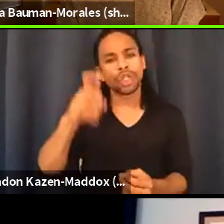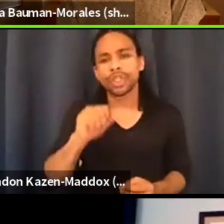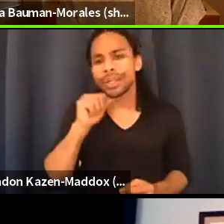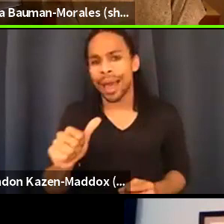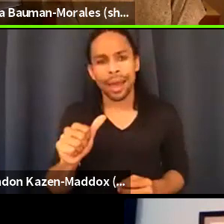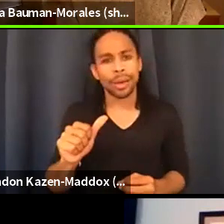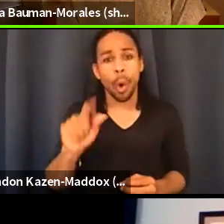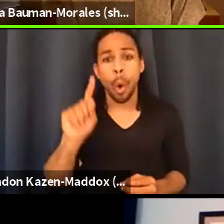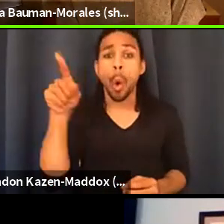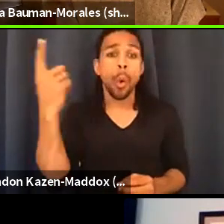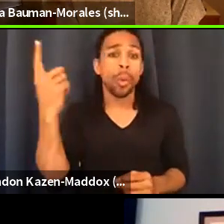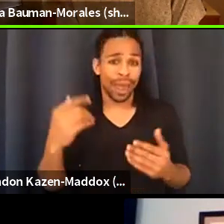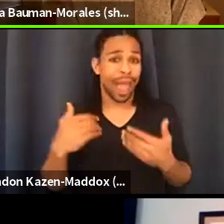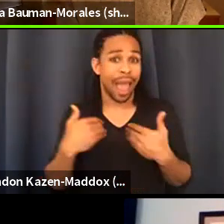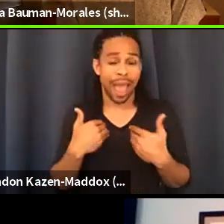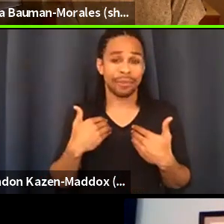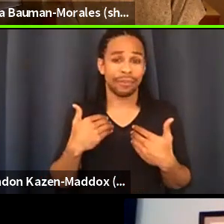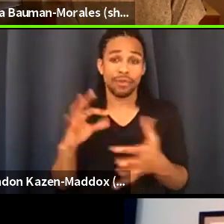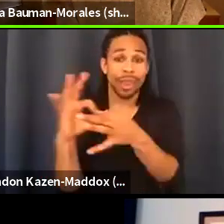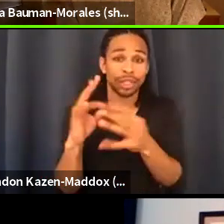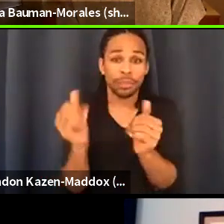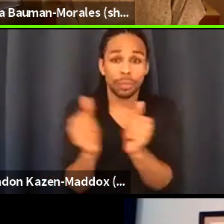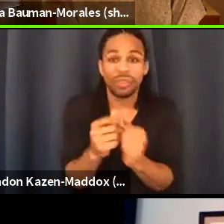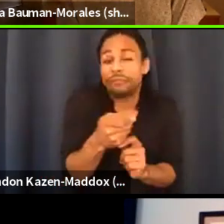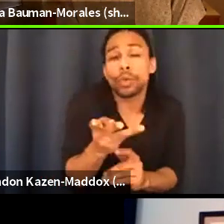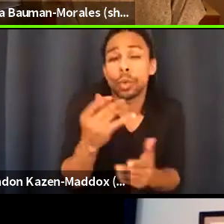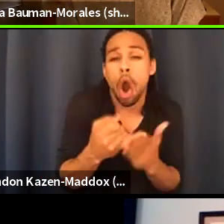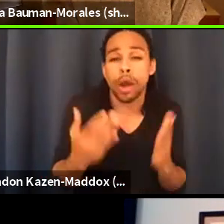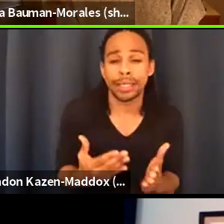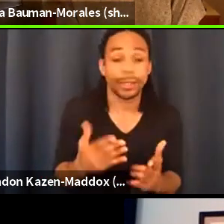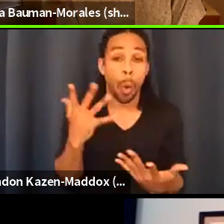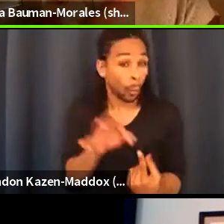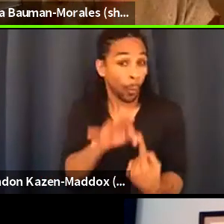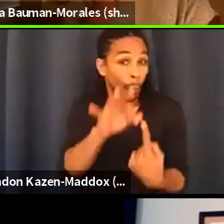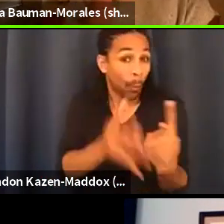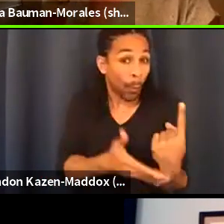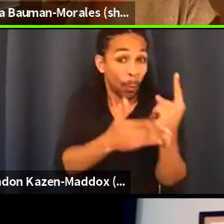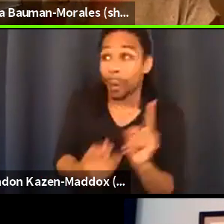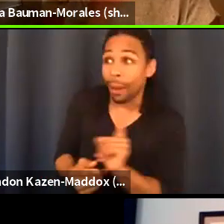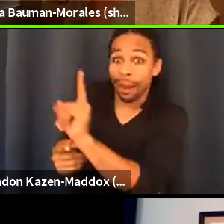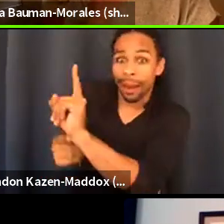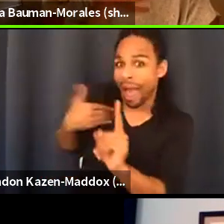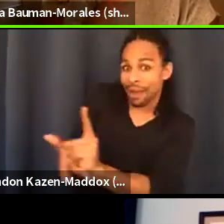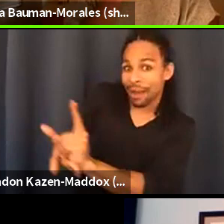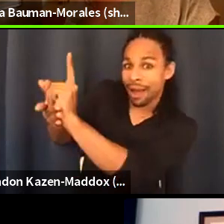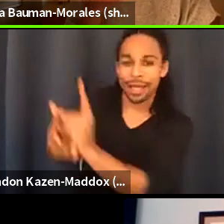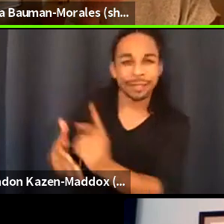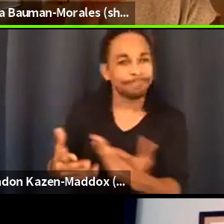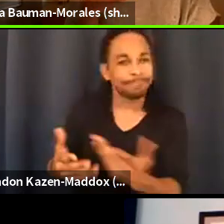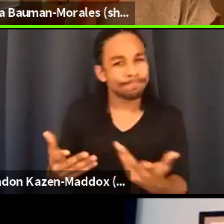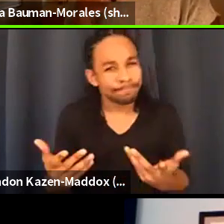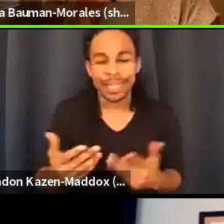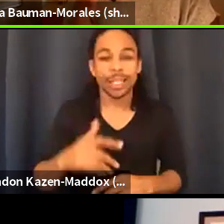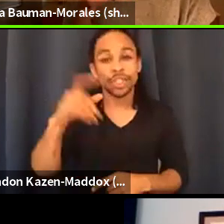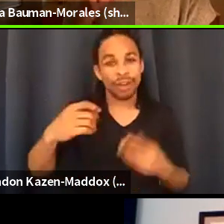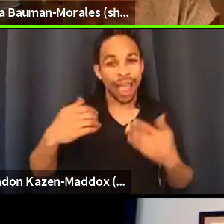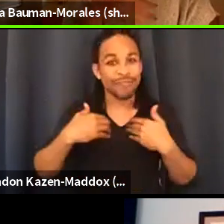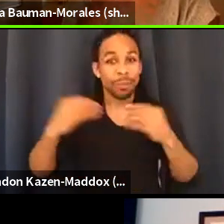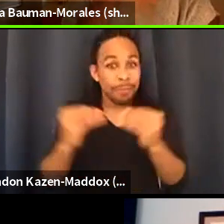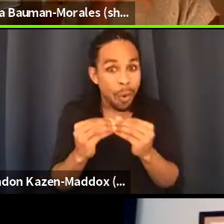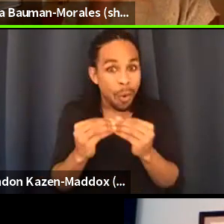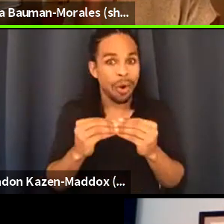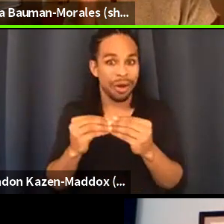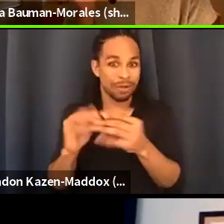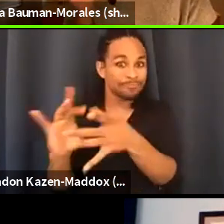ones that we can internalize, and I'll include myself in this, those of us who don't have relationships with large